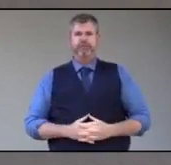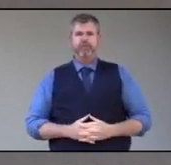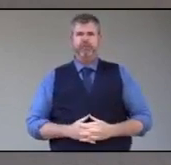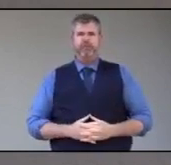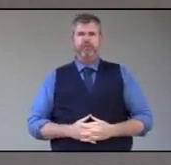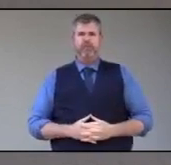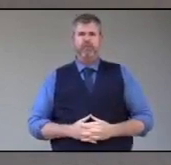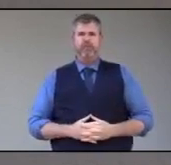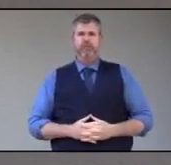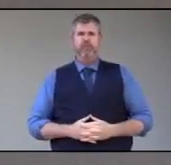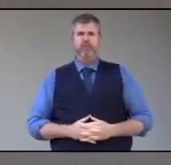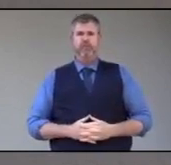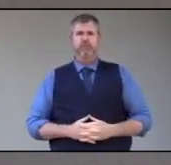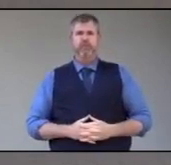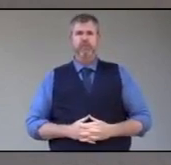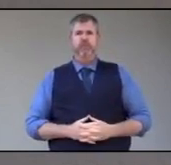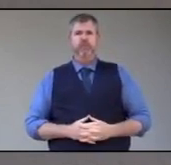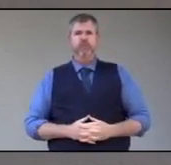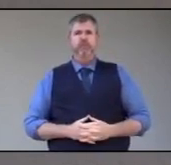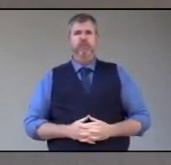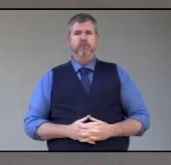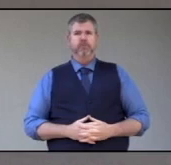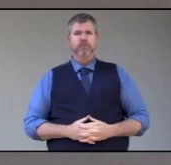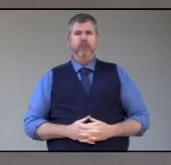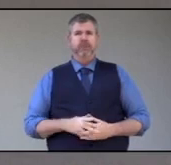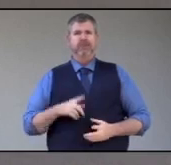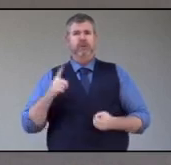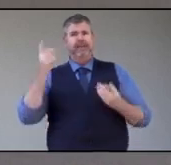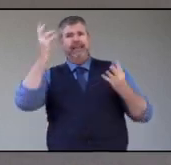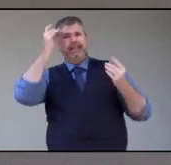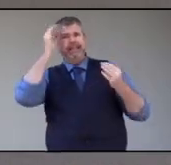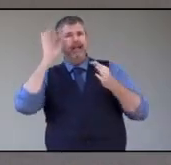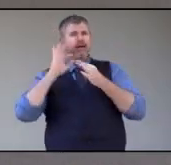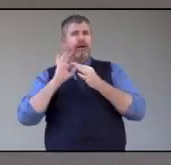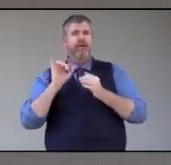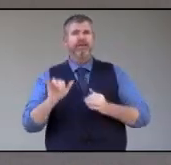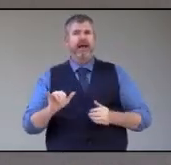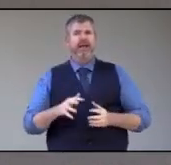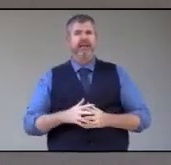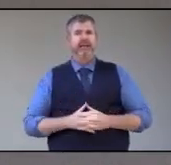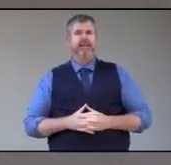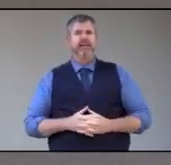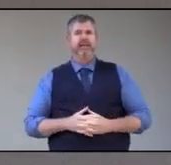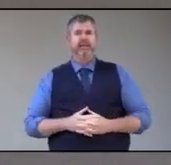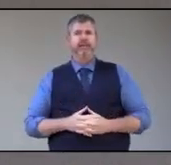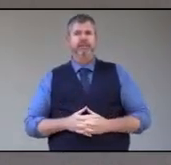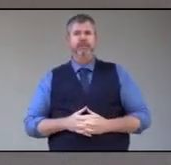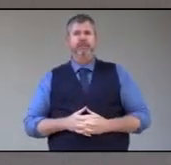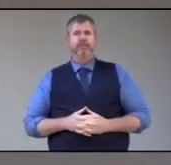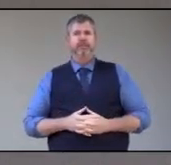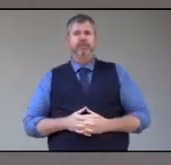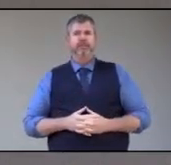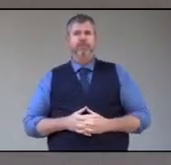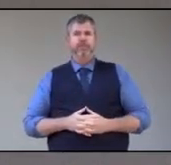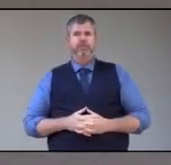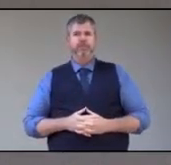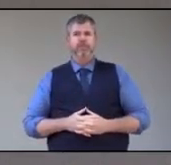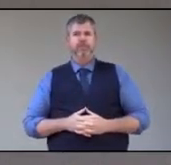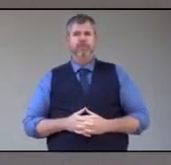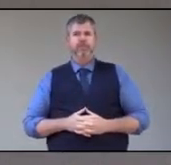the threshold to get out of the purple tier is a case rate of less than 7.